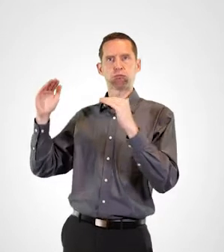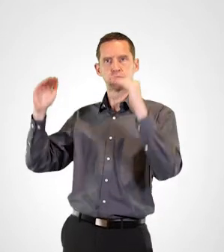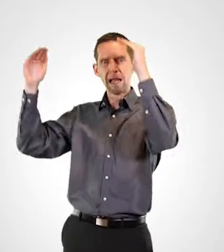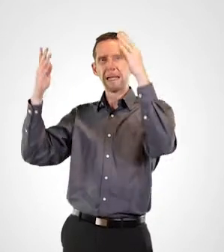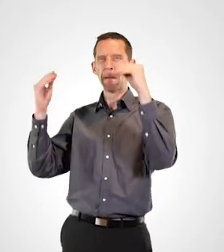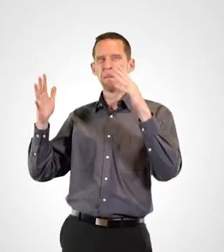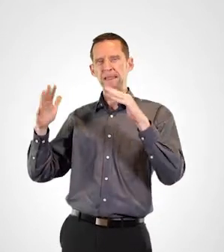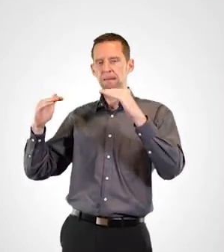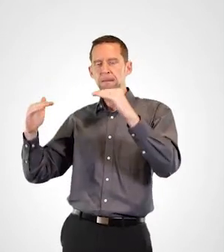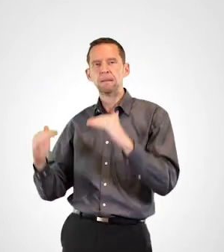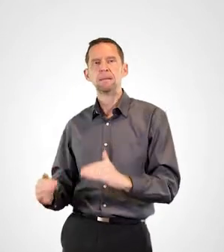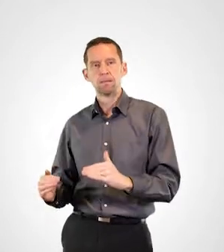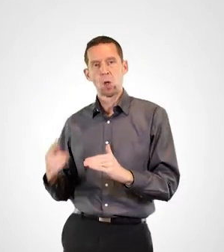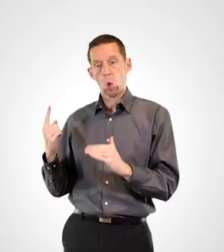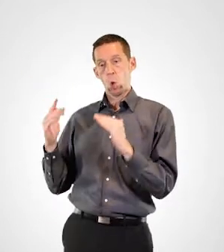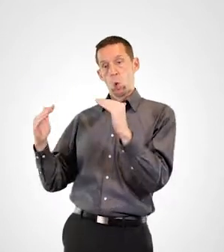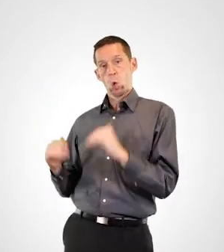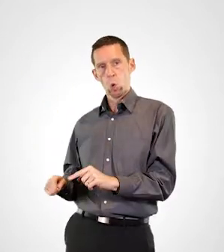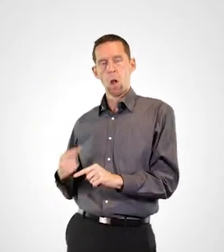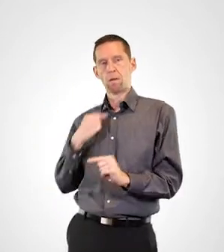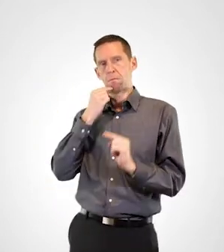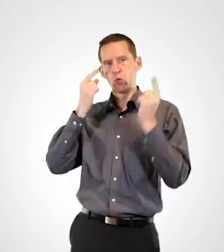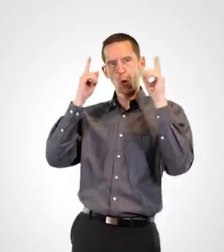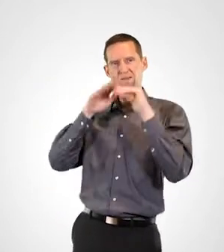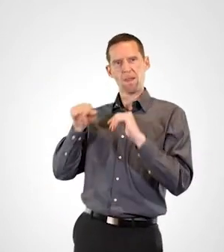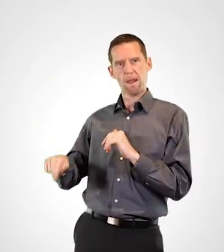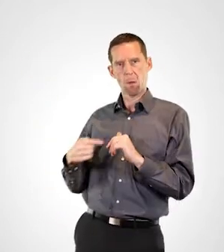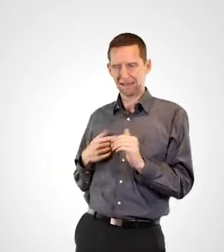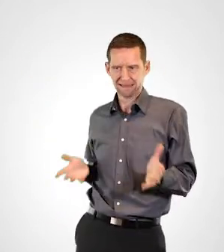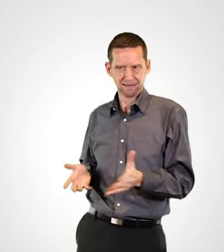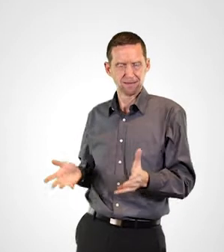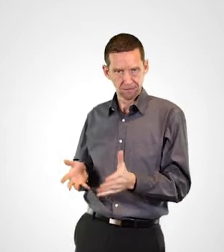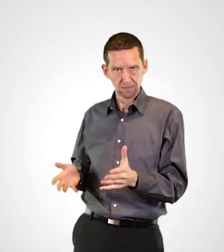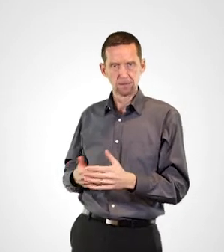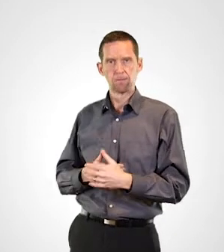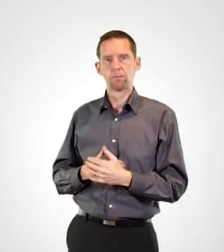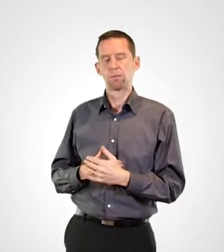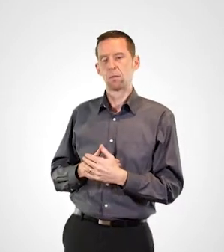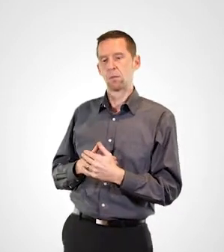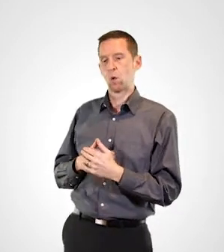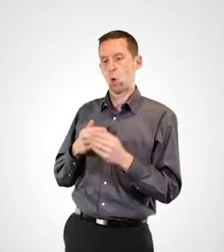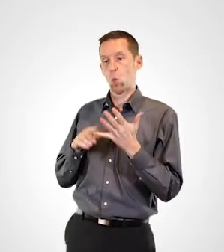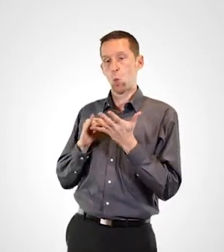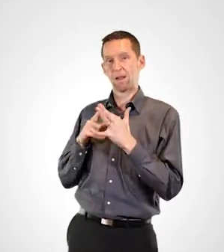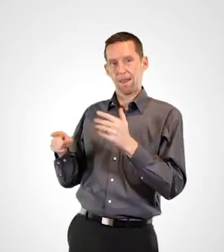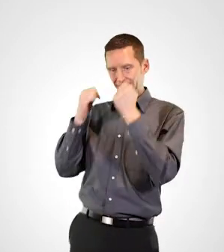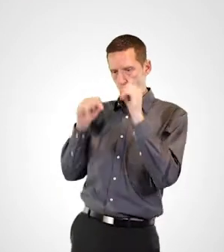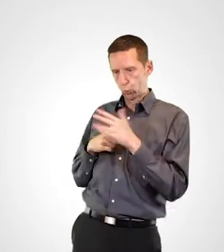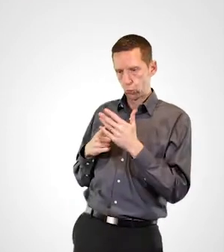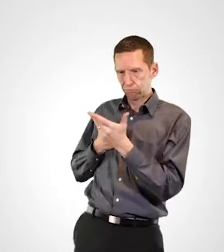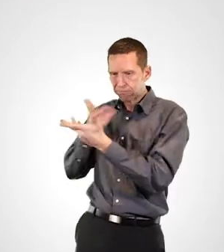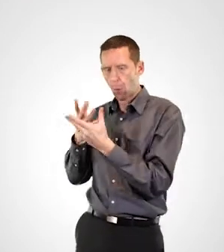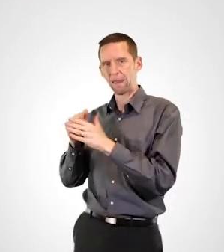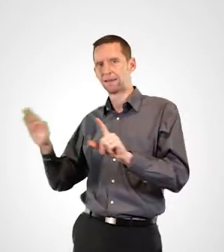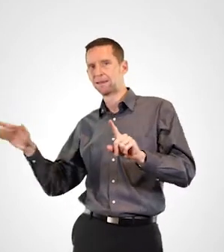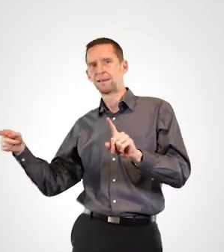exceptions below that black line. And so those are the ones that we're going to be more concerned about and really use this to be coaching and